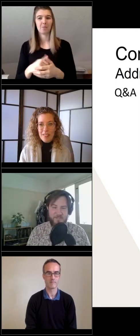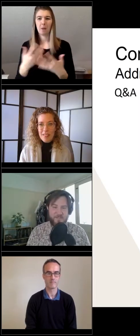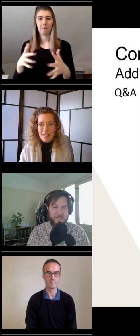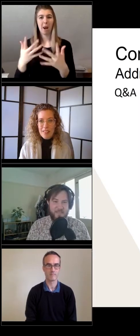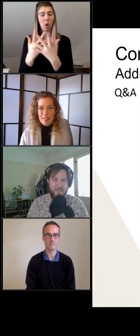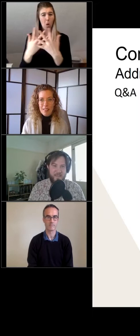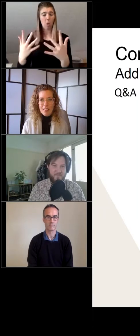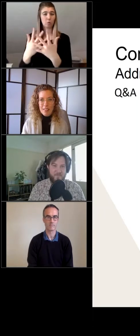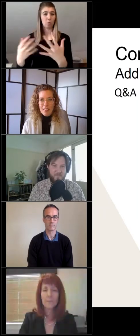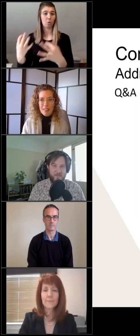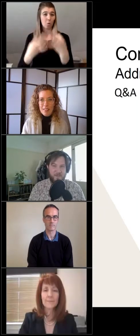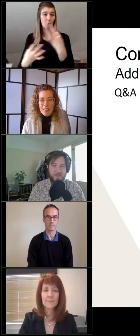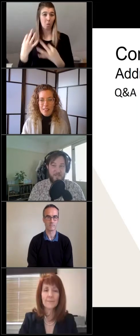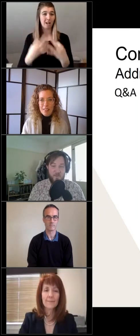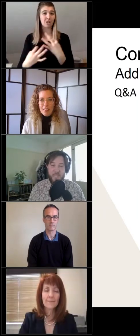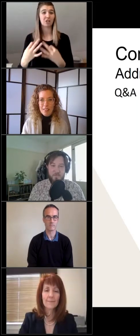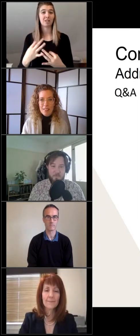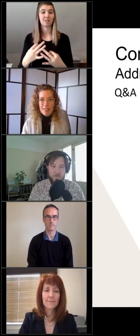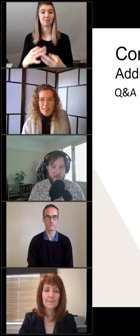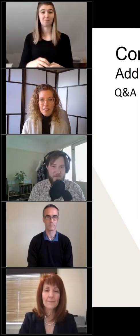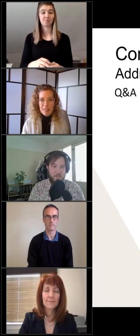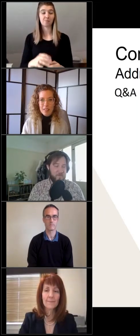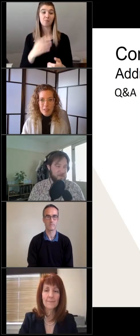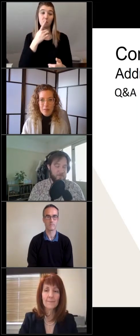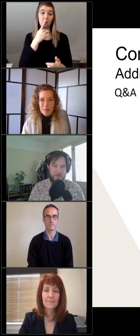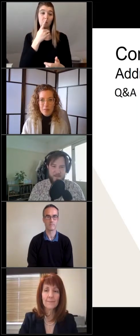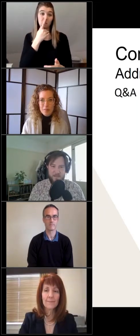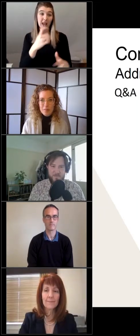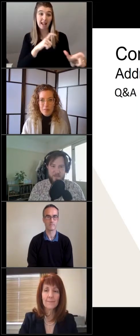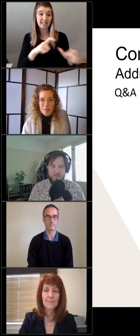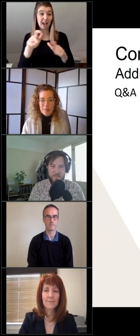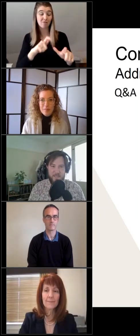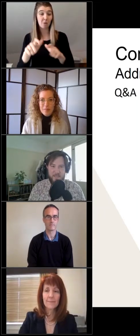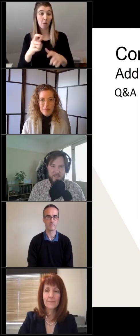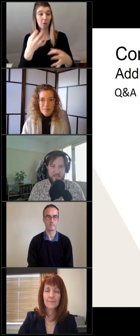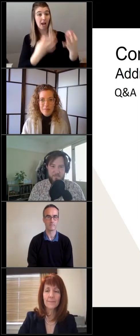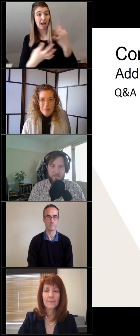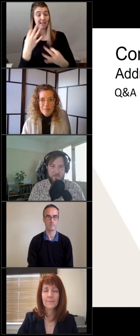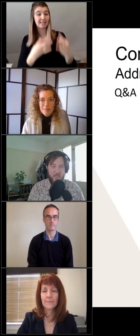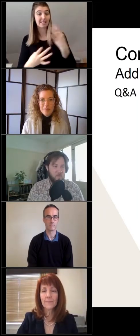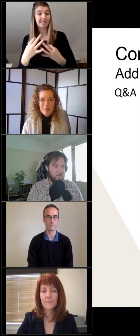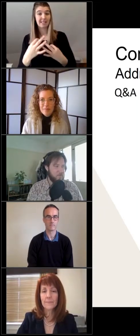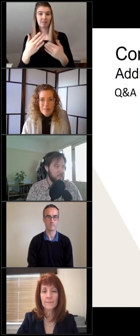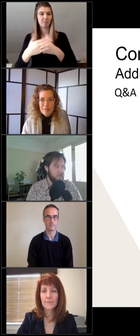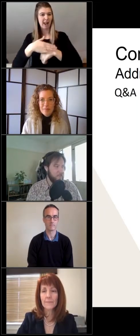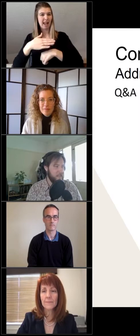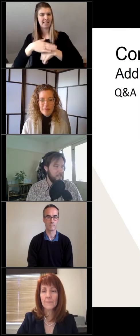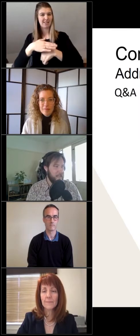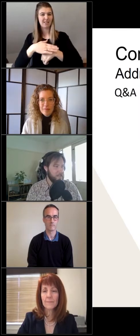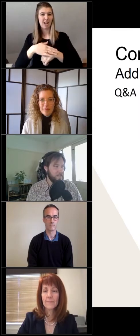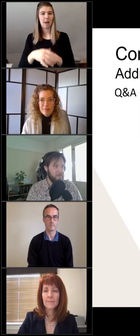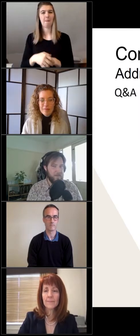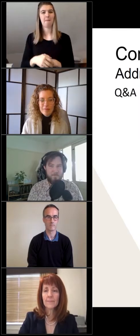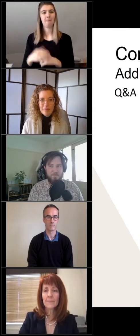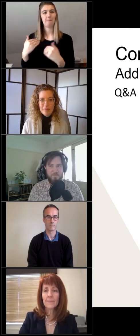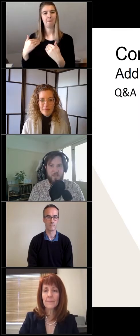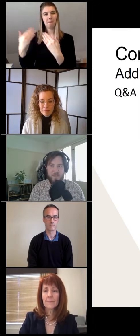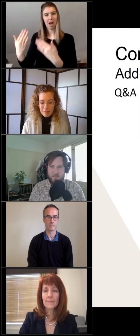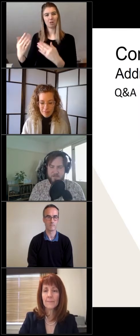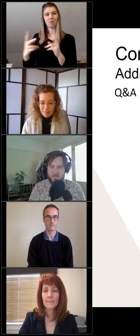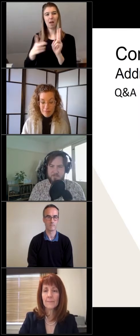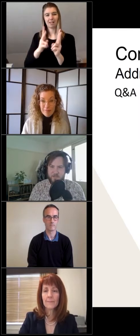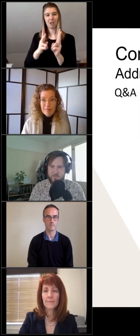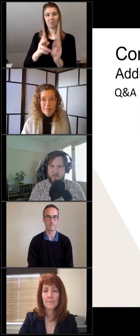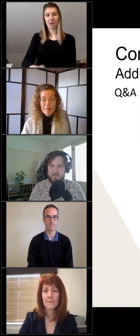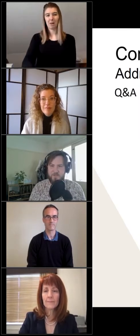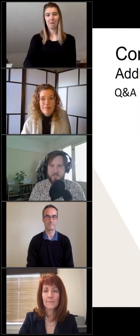good questions from the audience. Do keep them coming, though. There's still plenty of time to get them through. One thing that has come up a